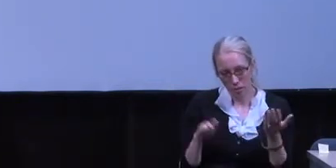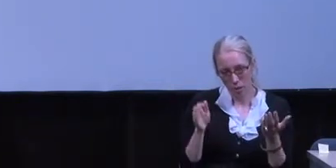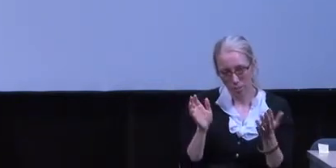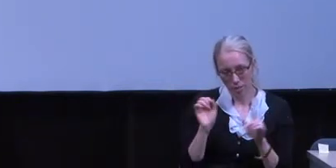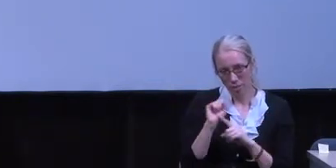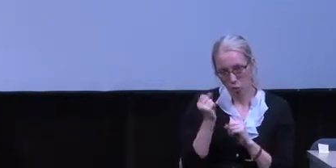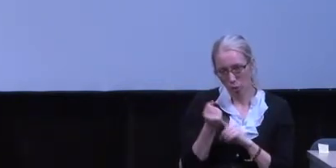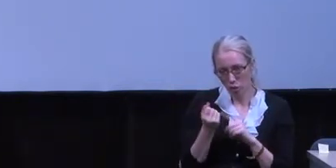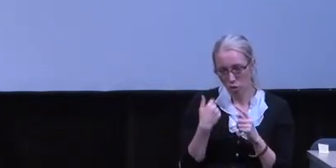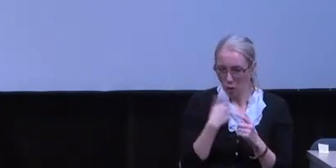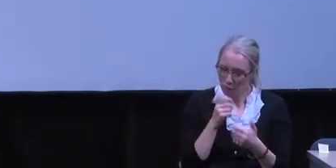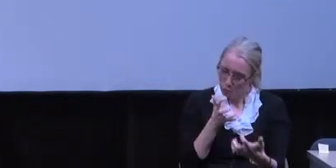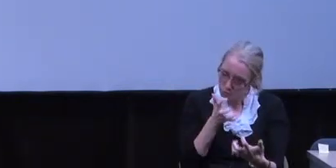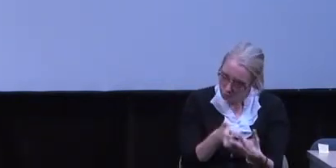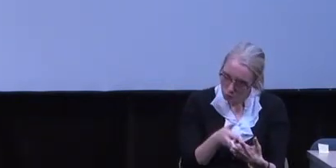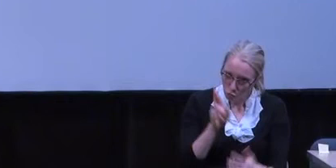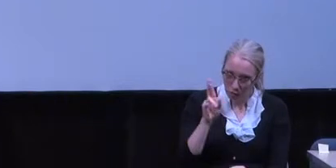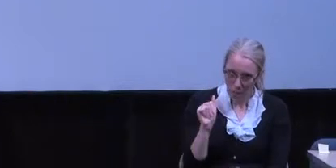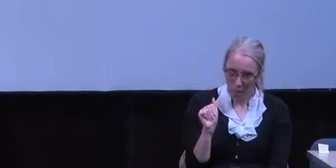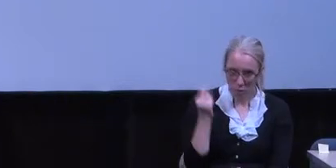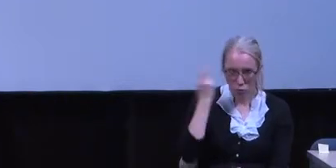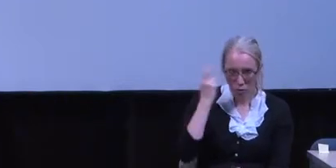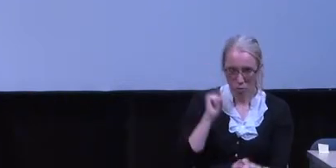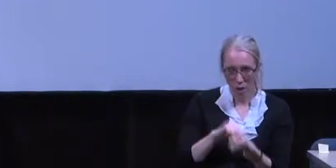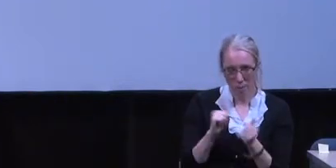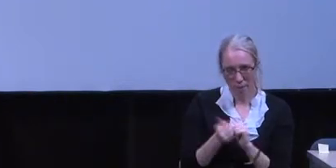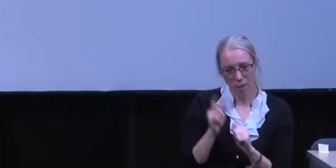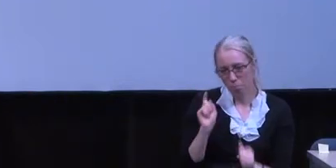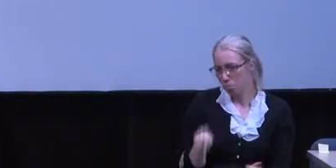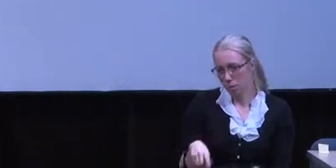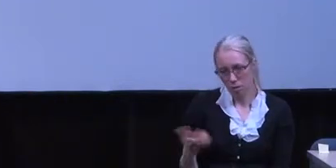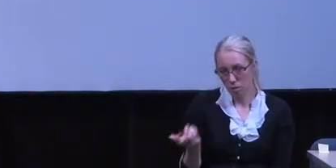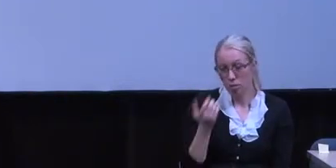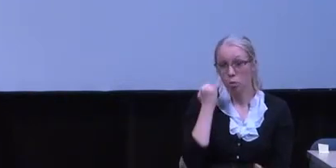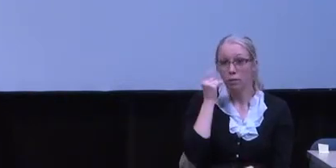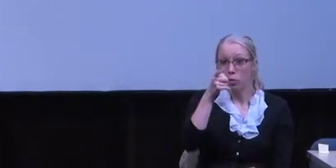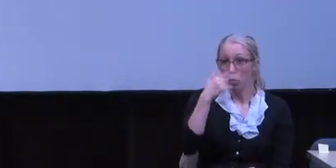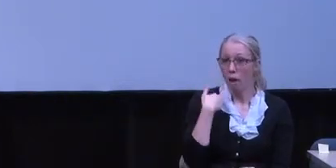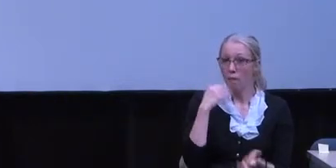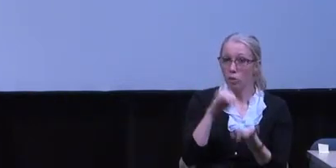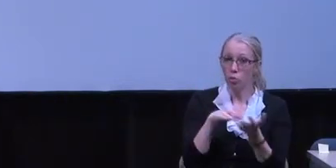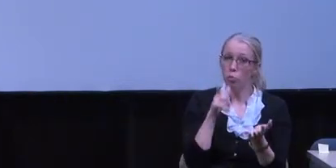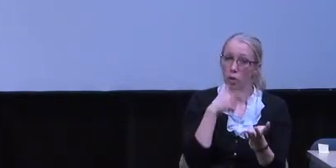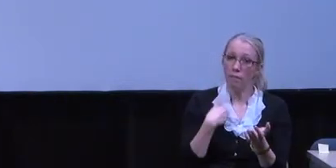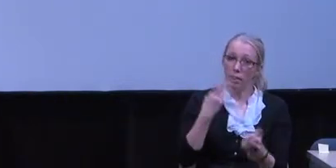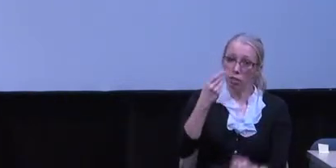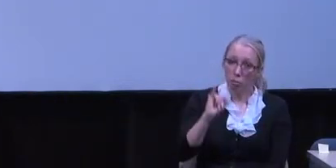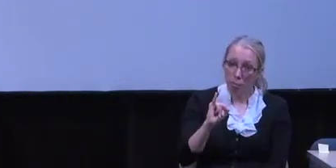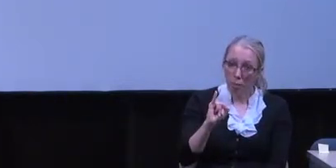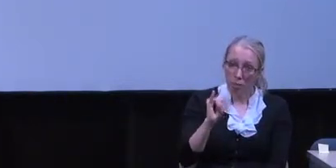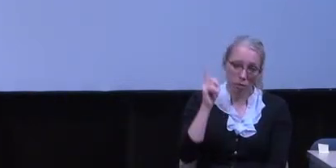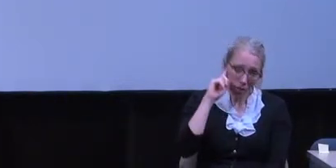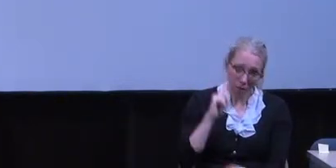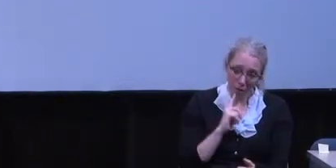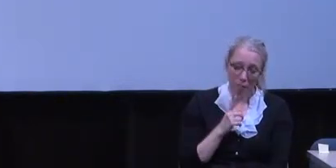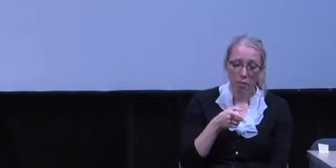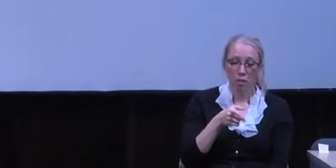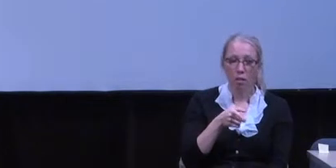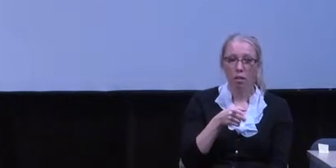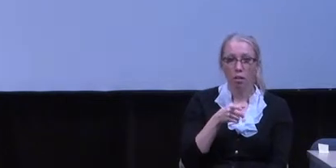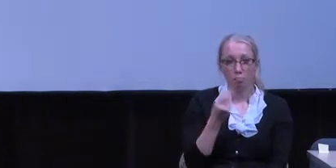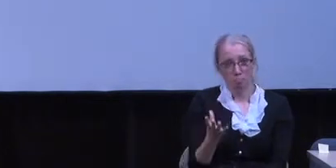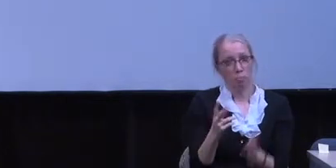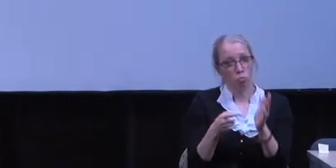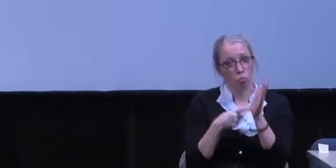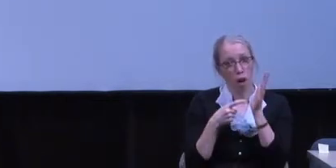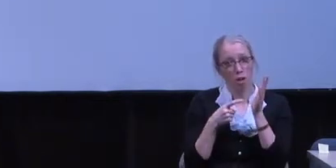reasonable accommodations. Typically, if you have a student, say, with a hearing impairment, it's required in class